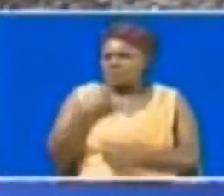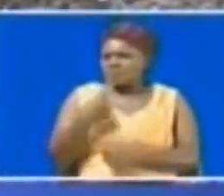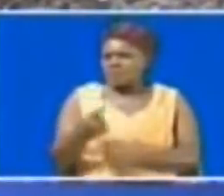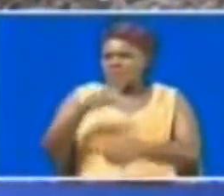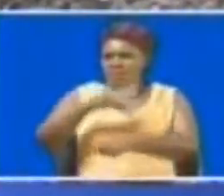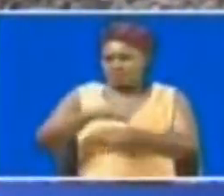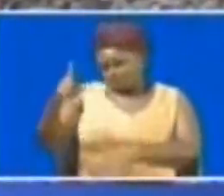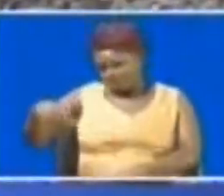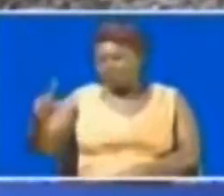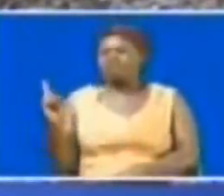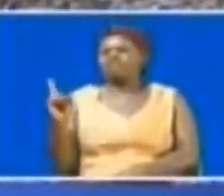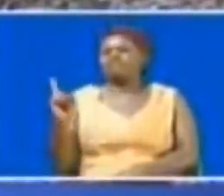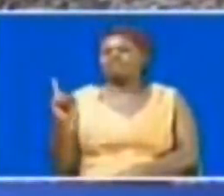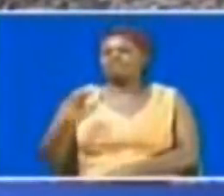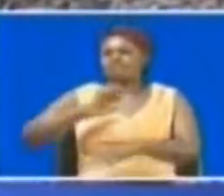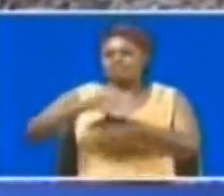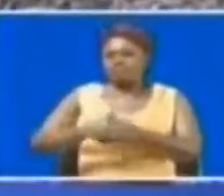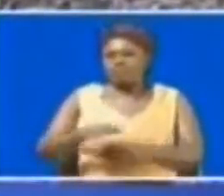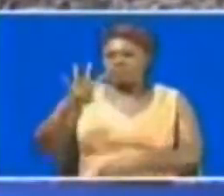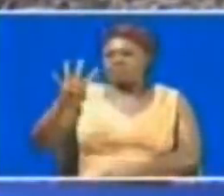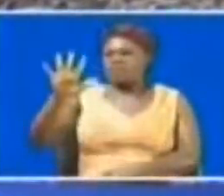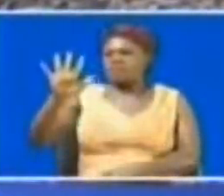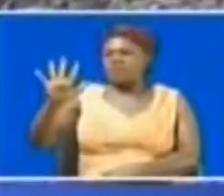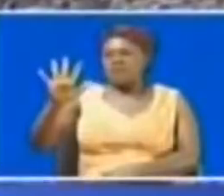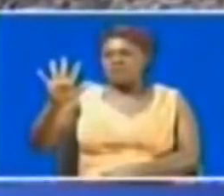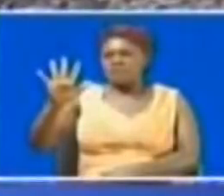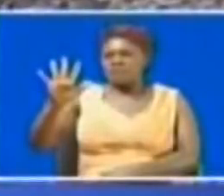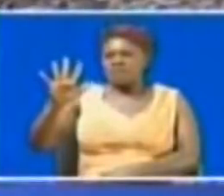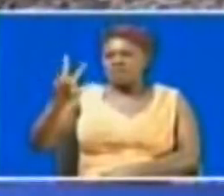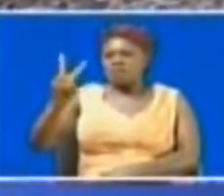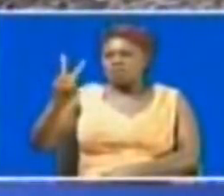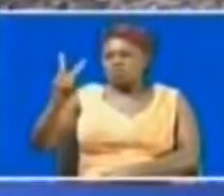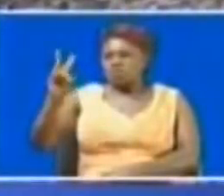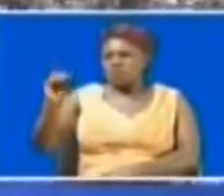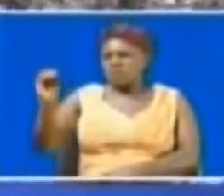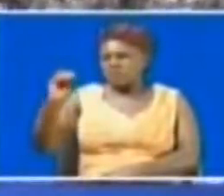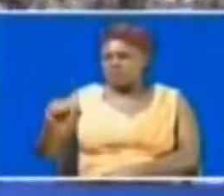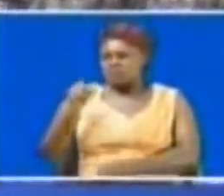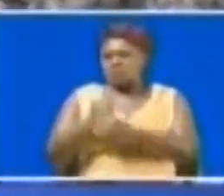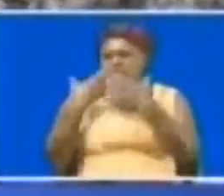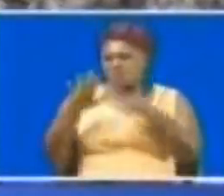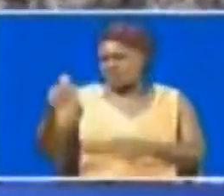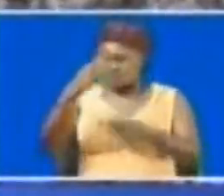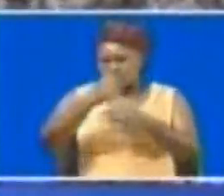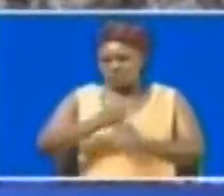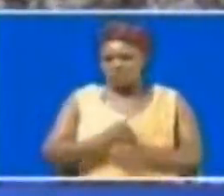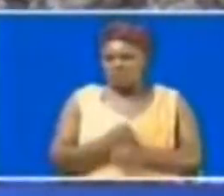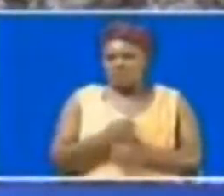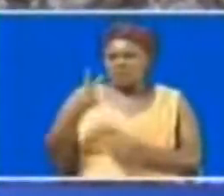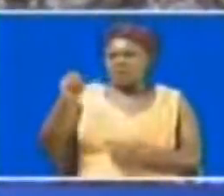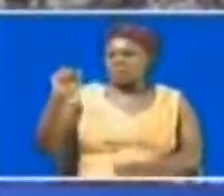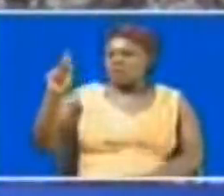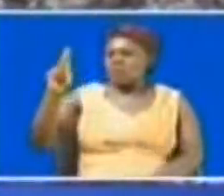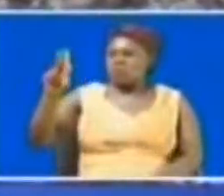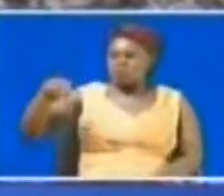they were given a go-ahead to reclaim 45 acres of land and has done about 20% so far. The other company is Makupa